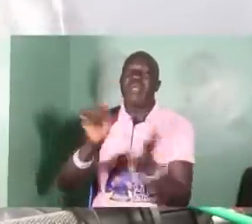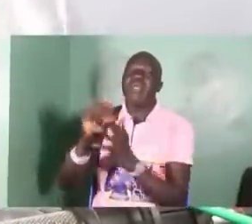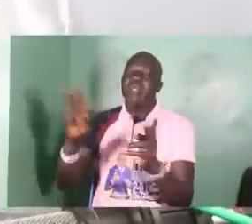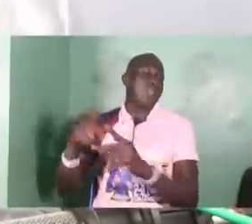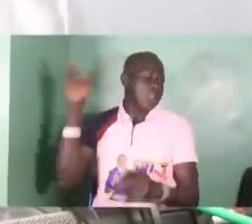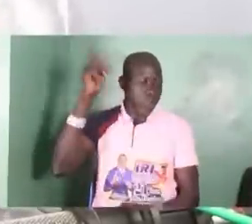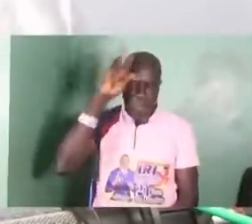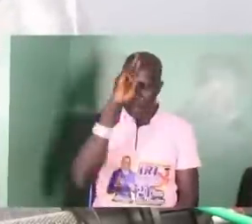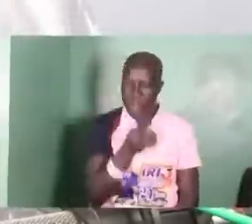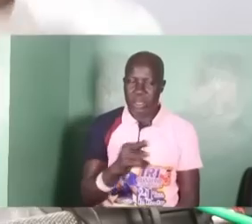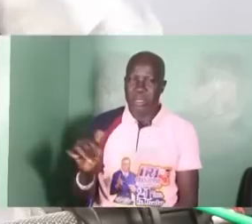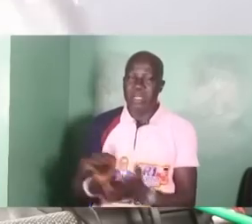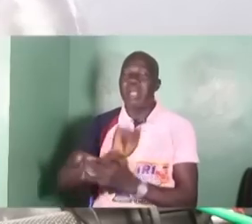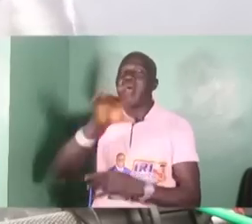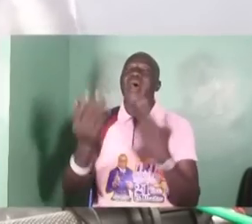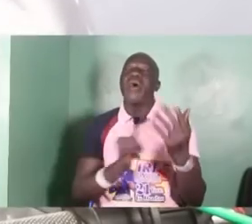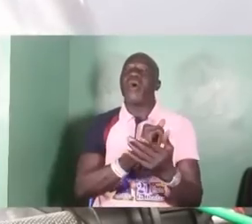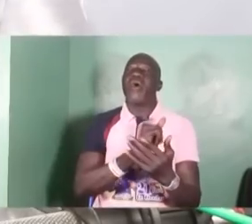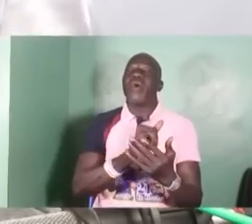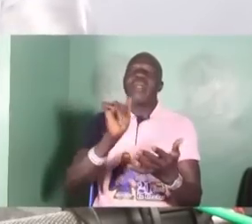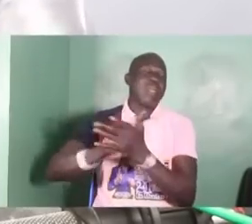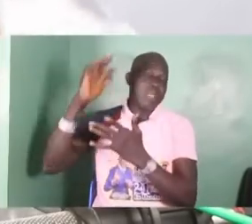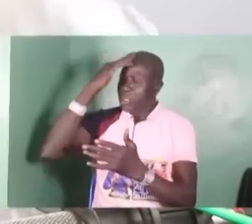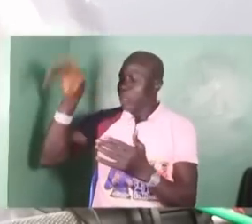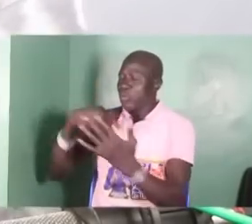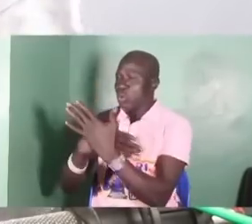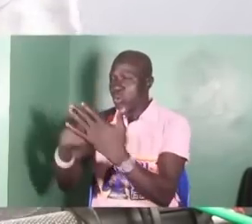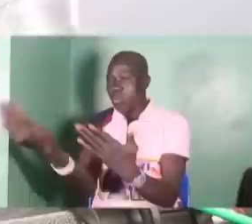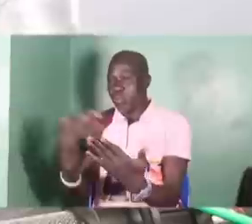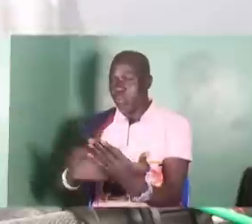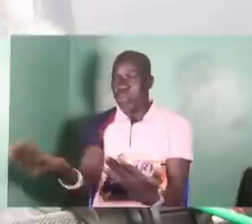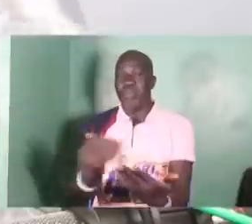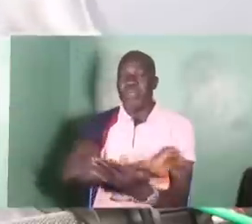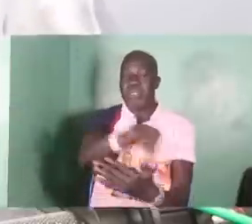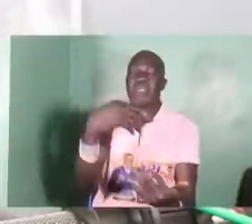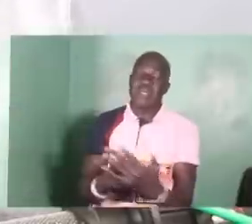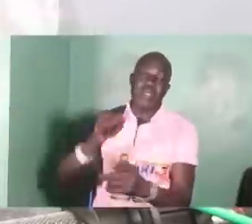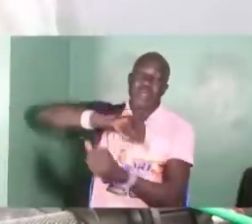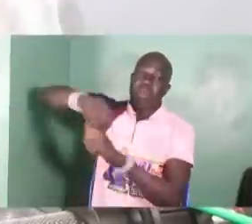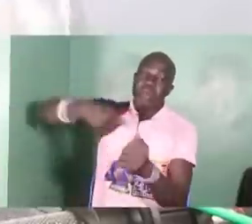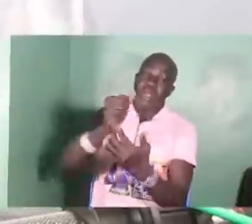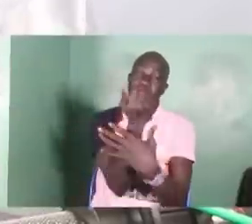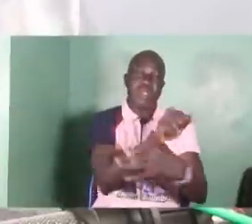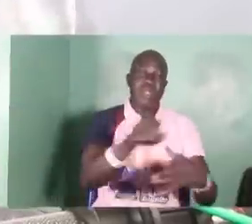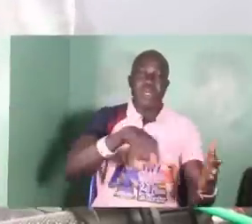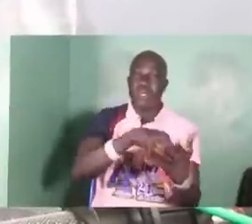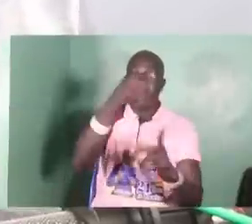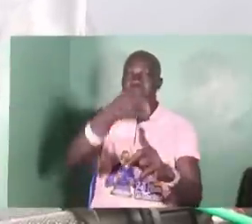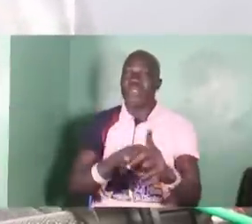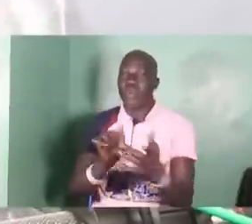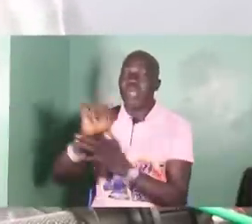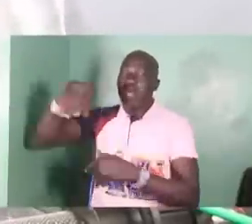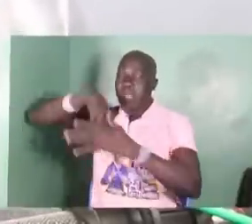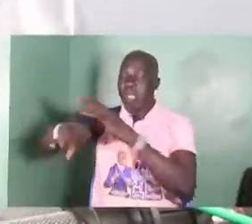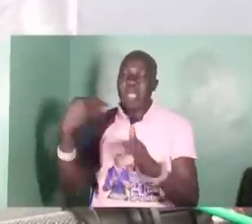to if you are hearing me, wa and you are in Lagos, I'm waiting for you. Fa, as for oh, you ask Mowe, oh, you are